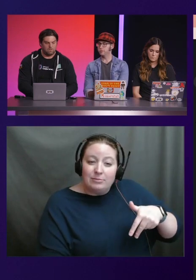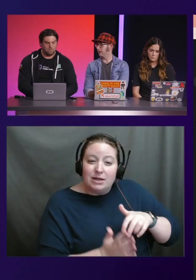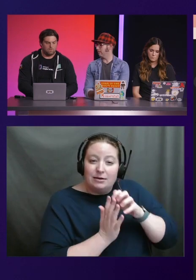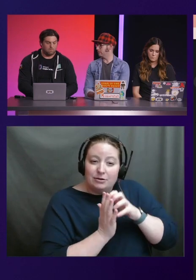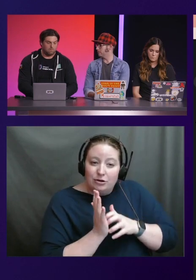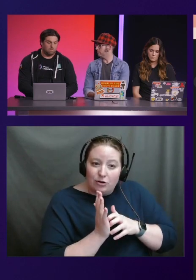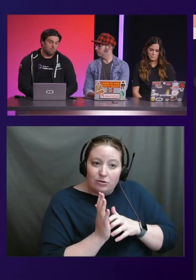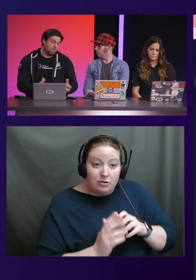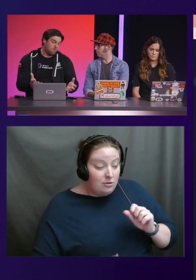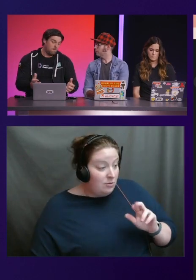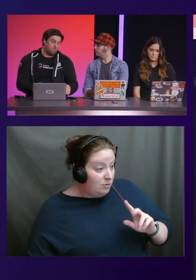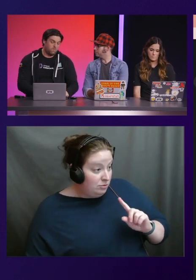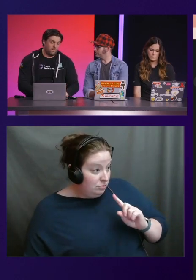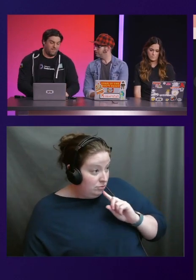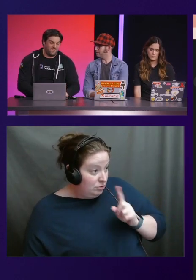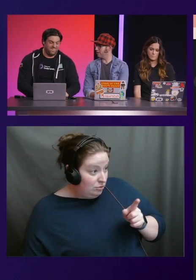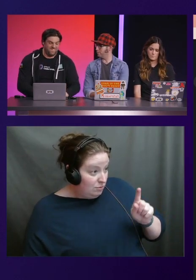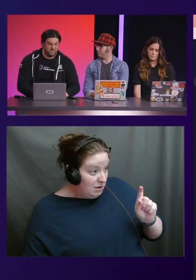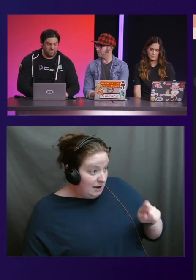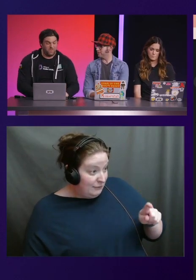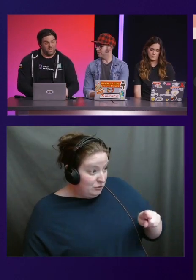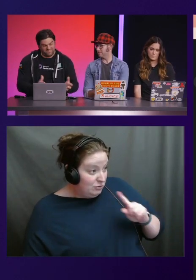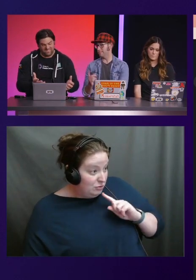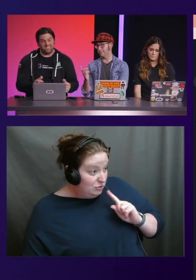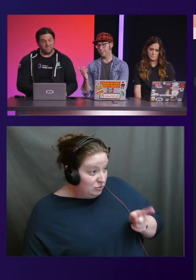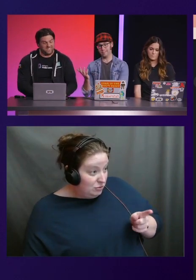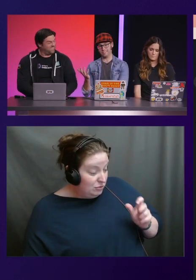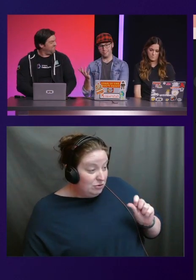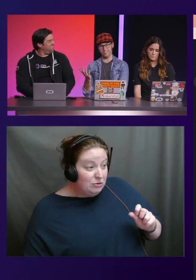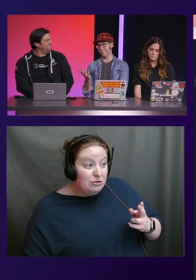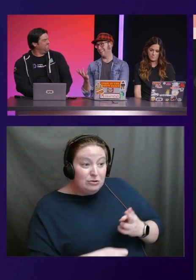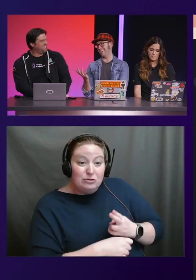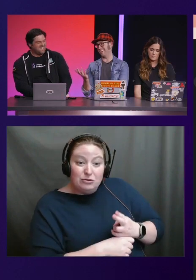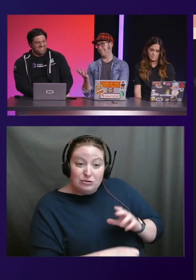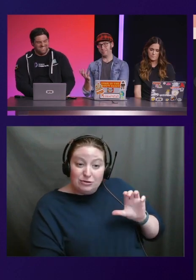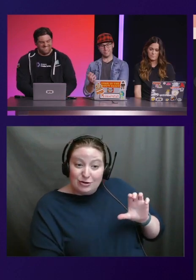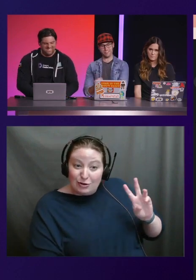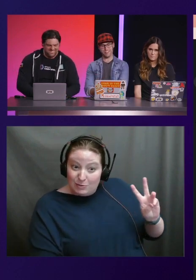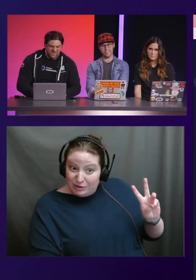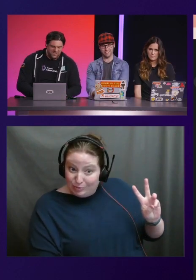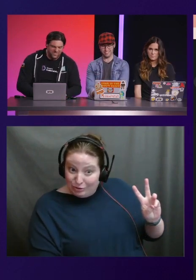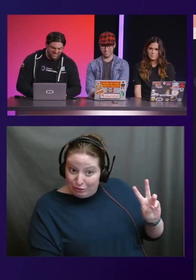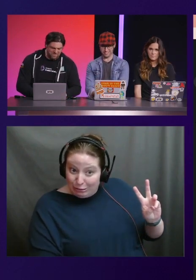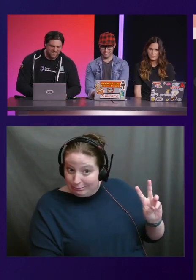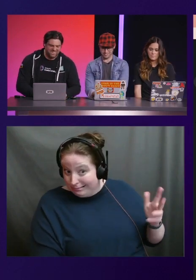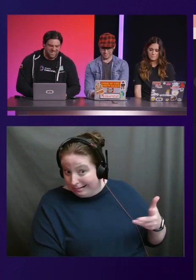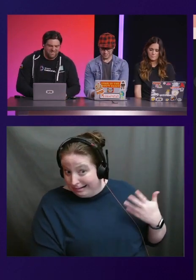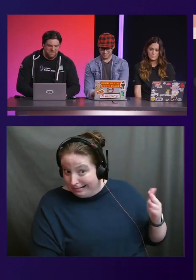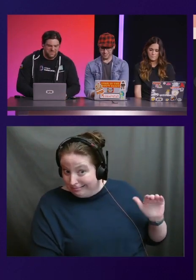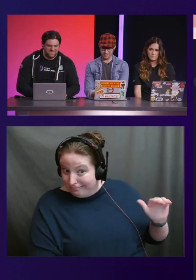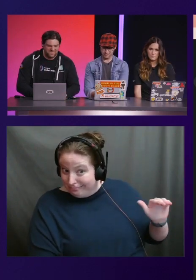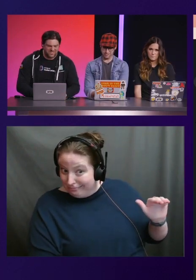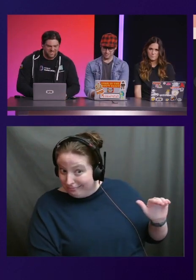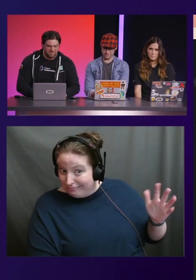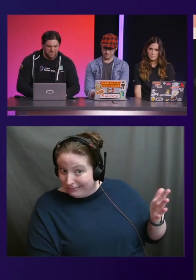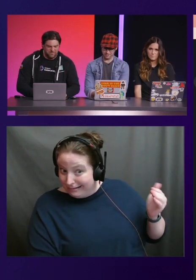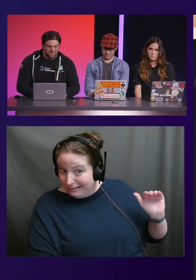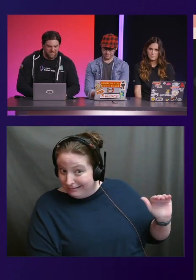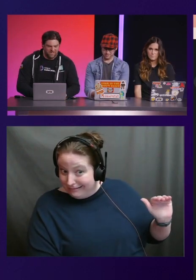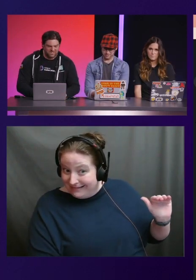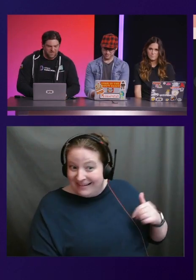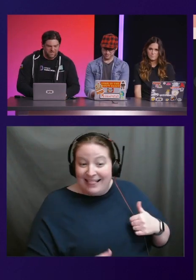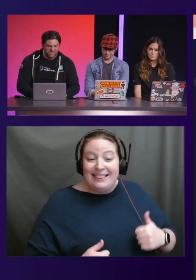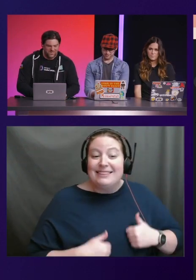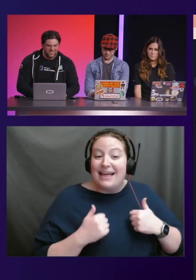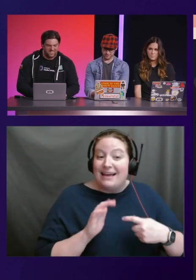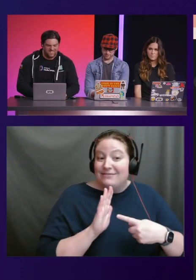do you have to? Or could you just use Code Whisperer? I'm just saying. We then make it a live demo. We should try.